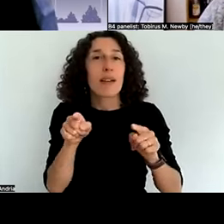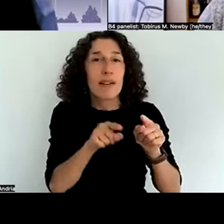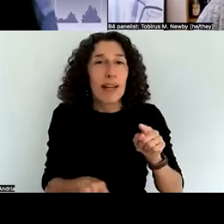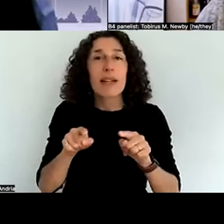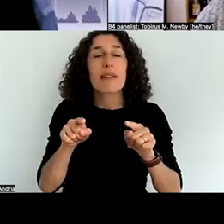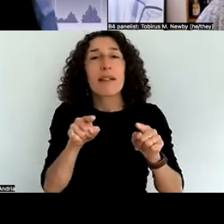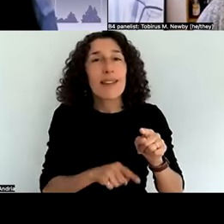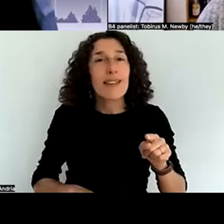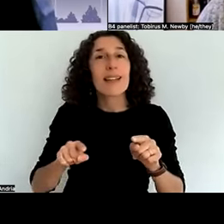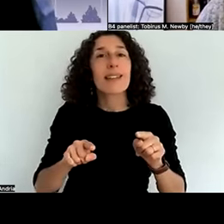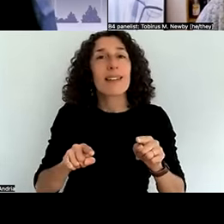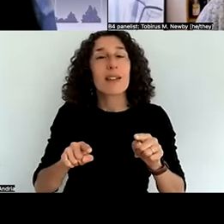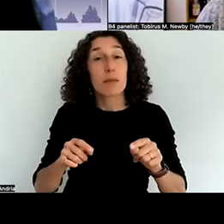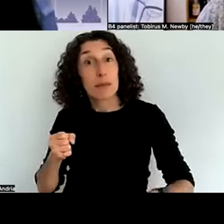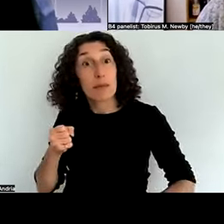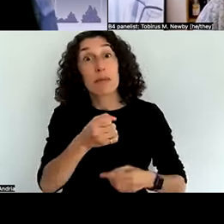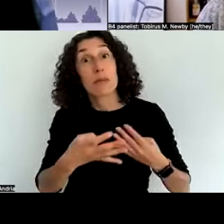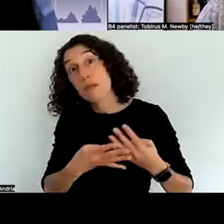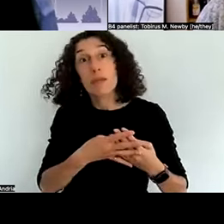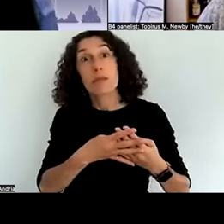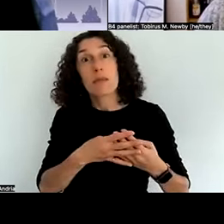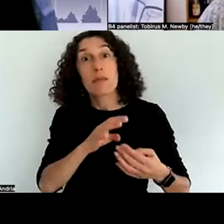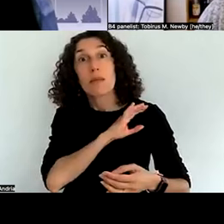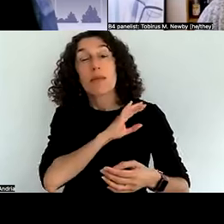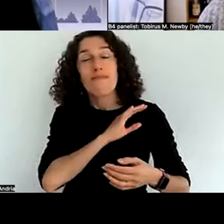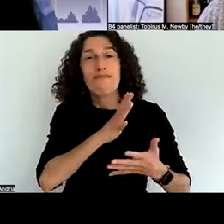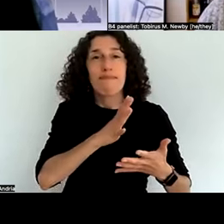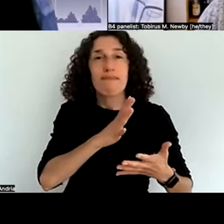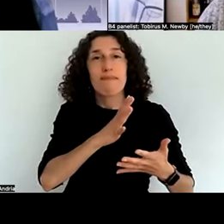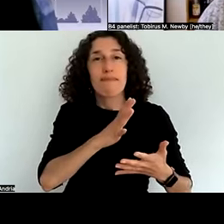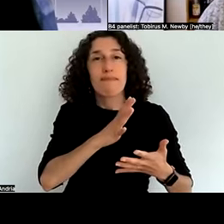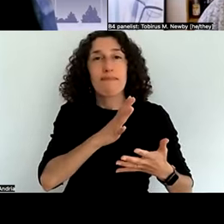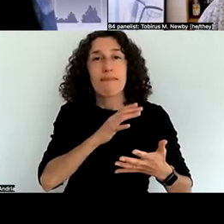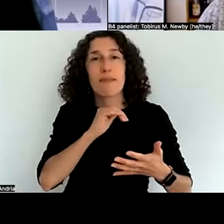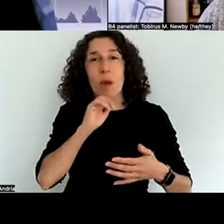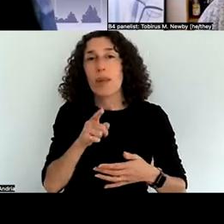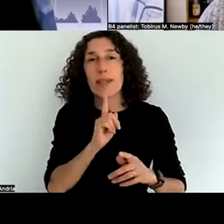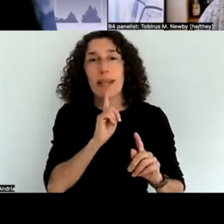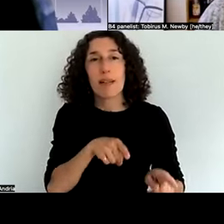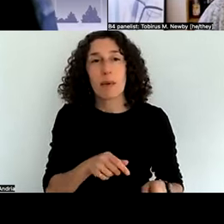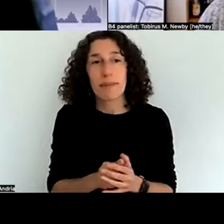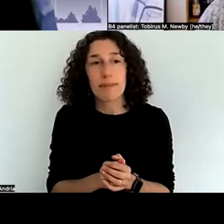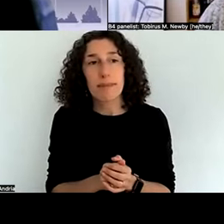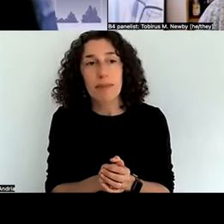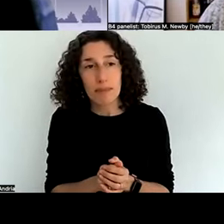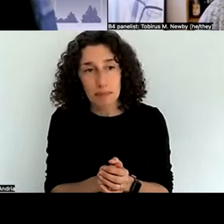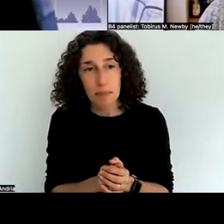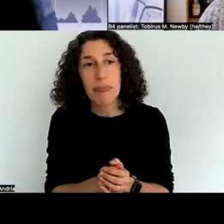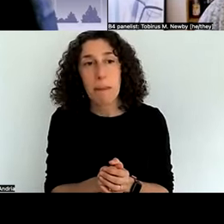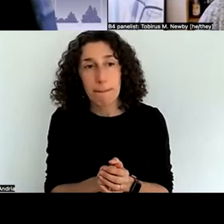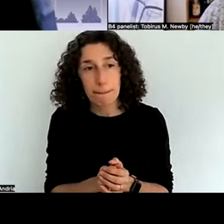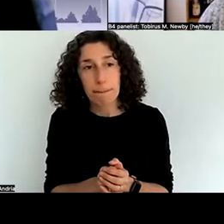that's challenging because many folks, particularly the student body who come through campus, are here in a very short-term sense, that our experiences here